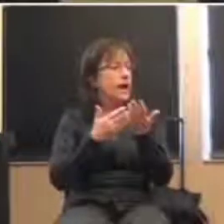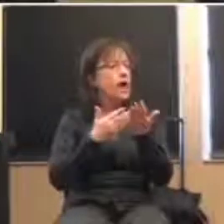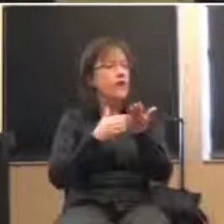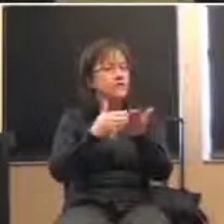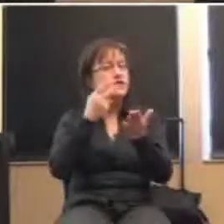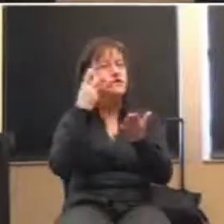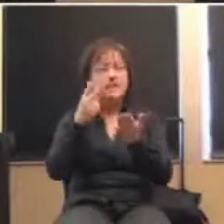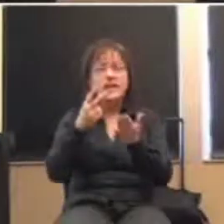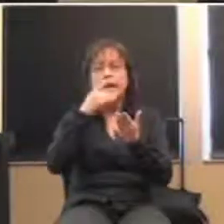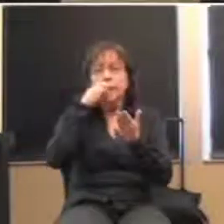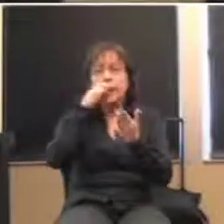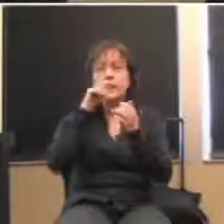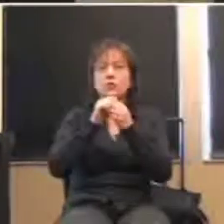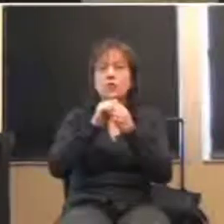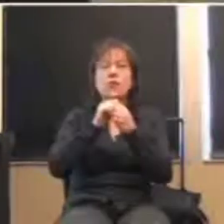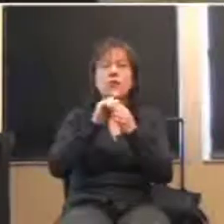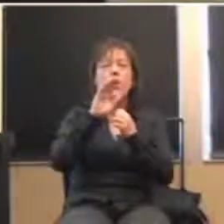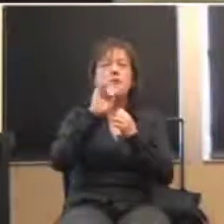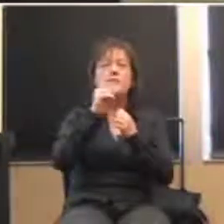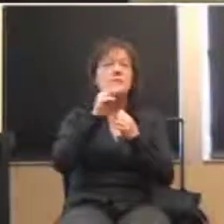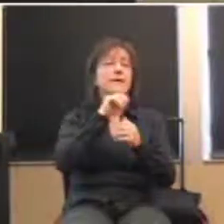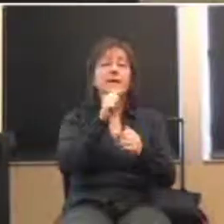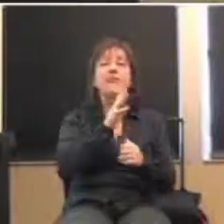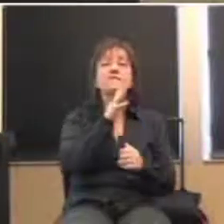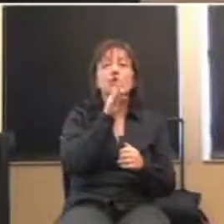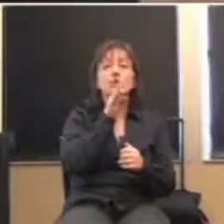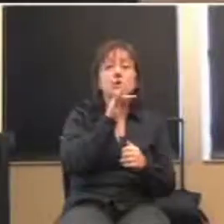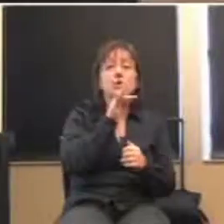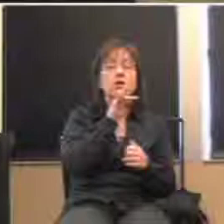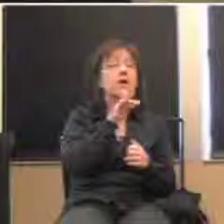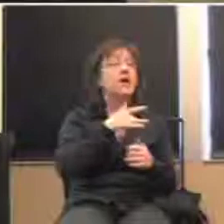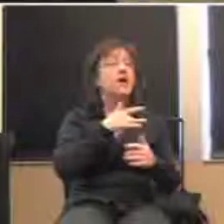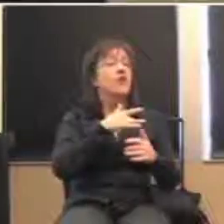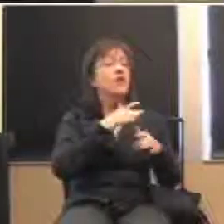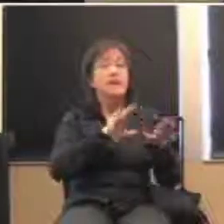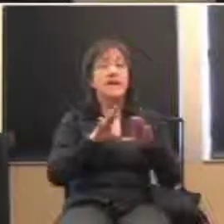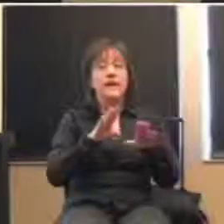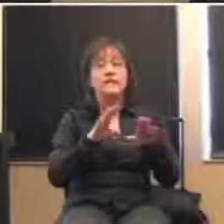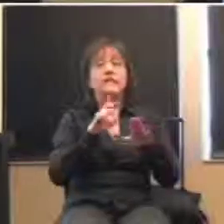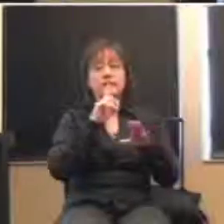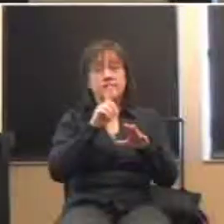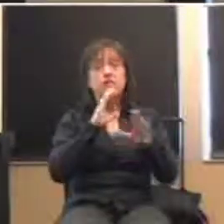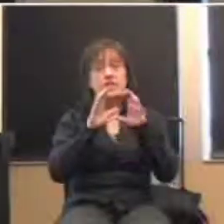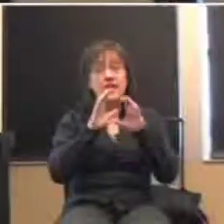they tend to communicate? Behavior, you've already said that one, but then what system do they use?